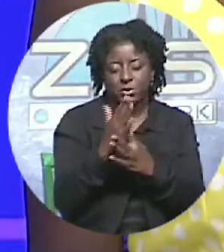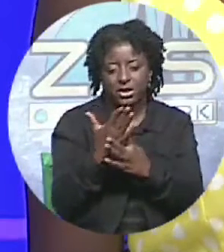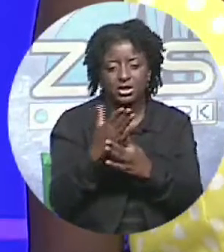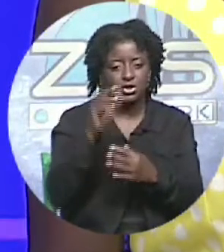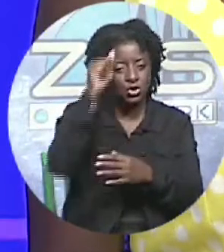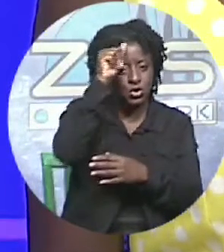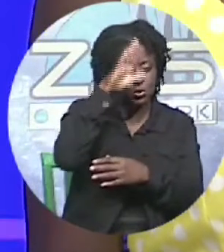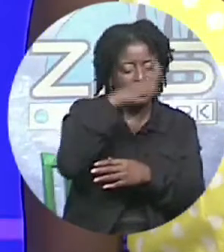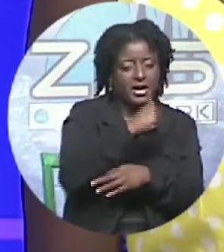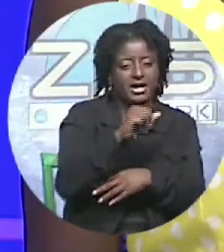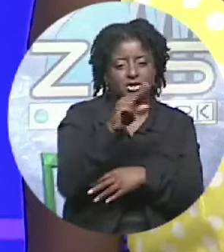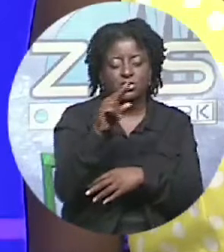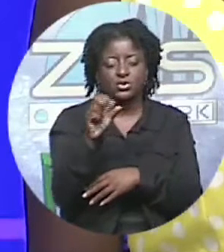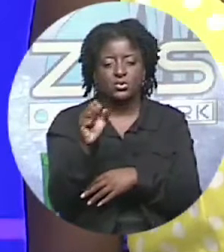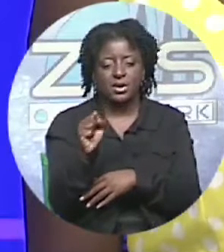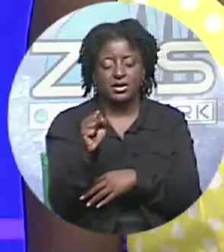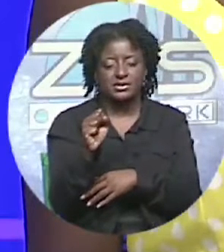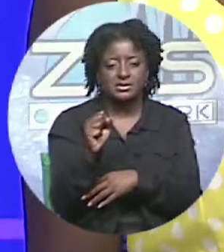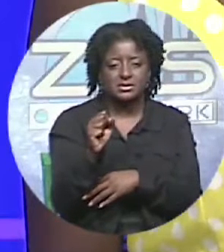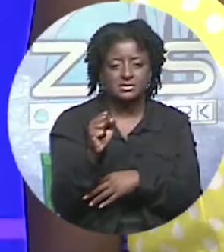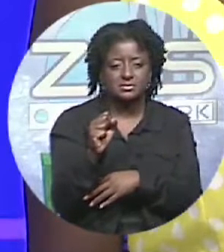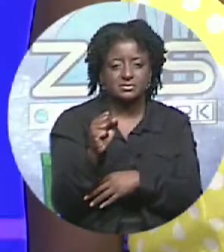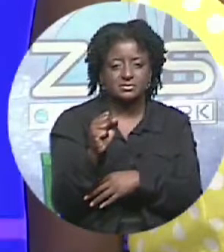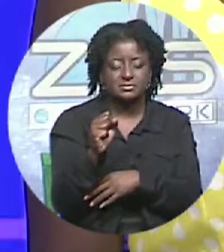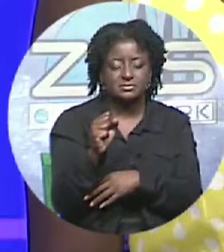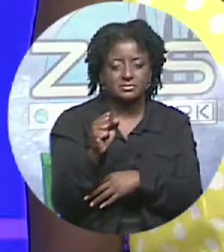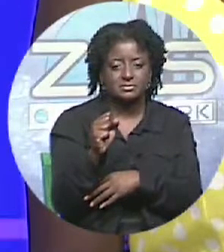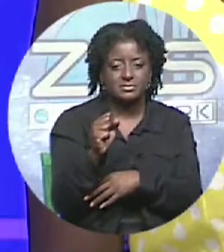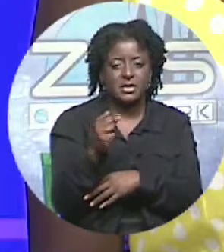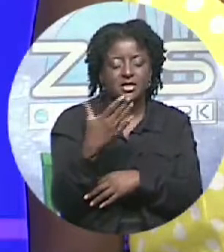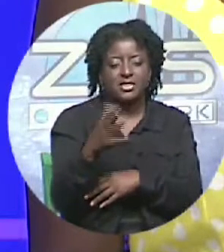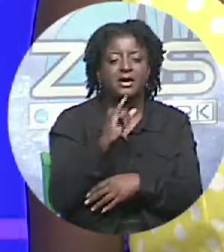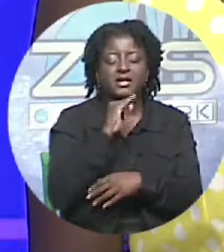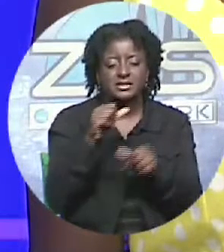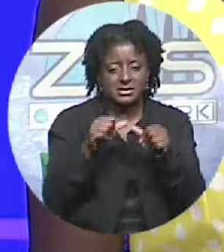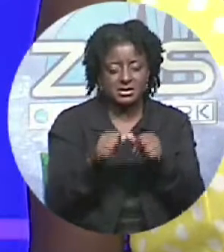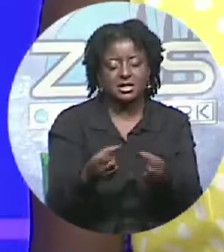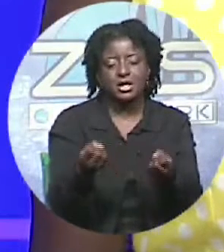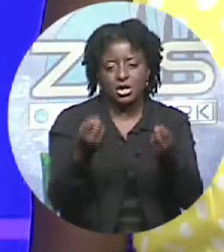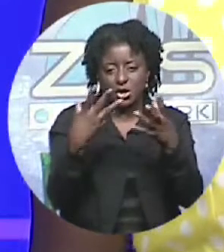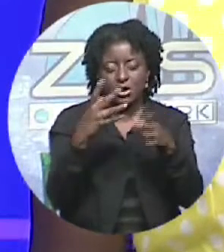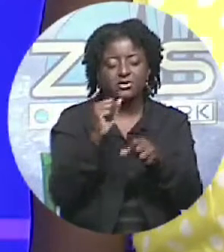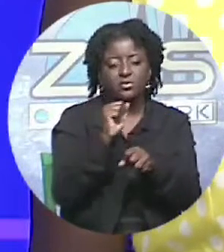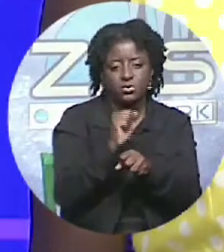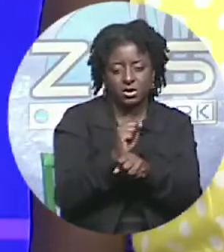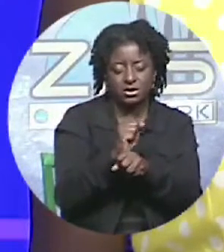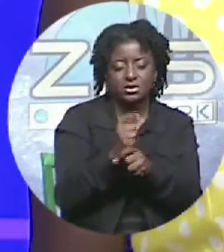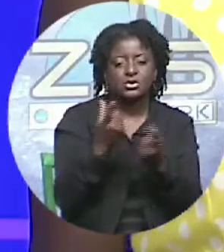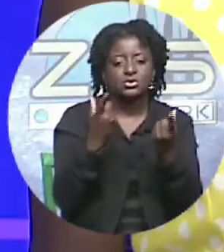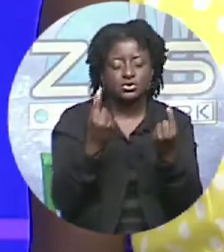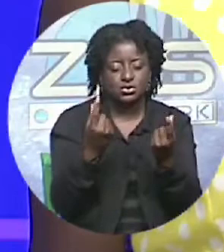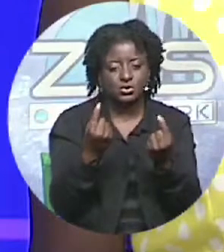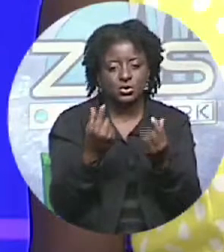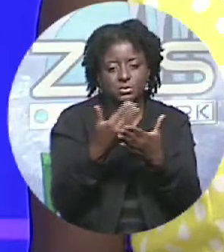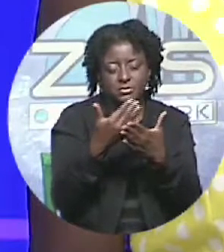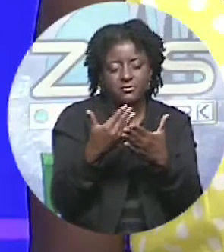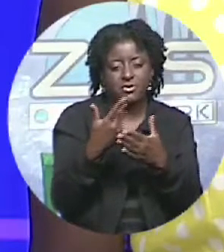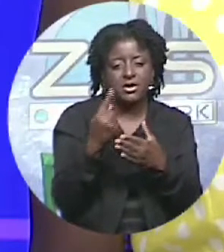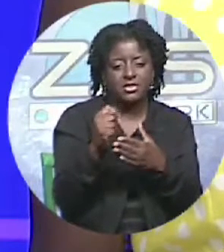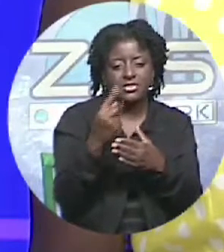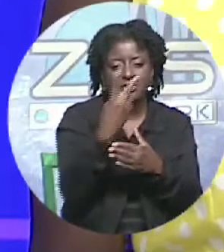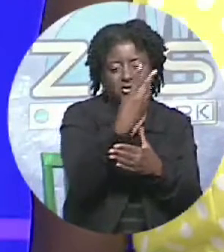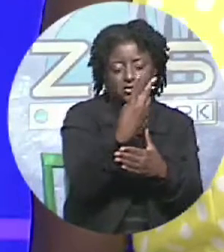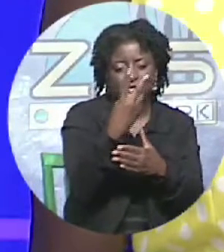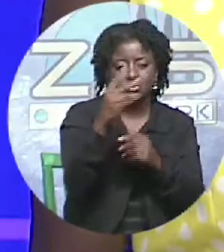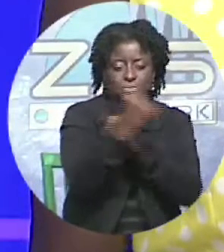with the Cuban ambassador, who welcomed the move while noting that there is still a lot of work left to be done before the bilateral relationship is